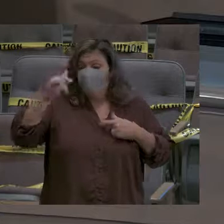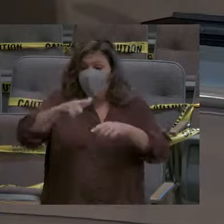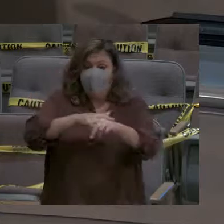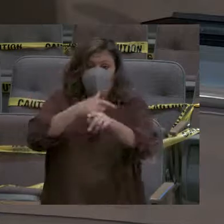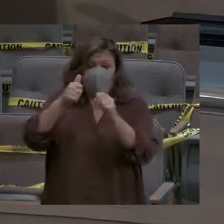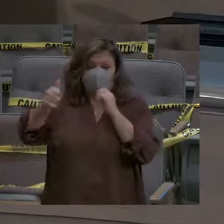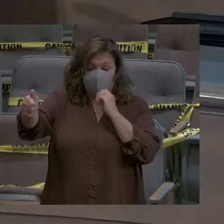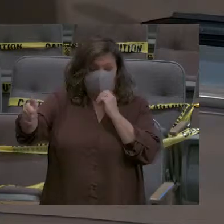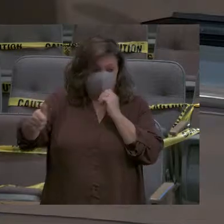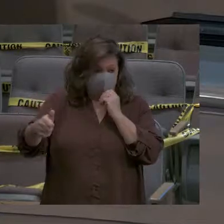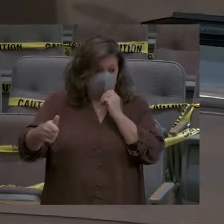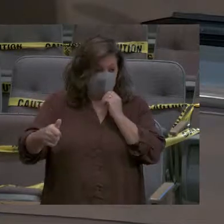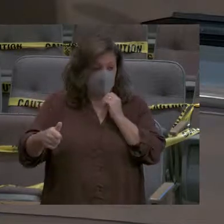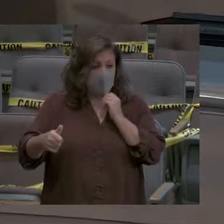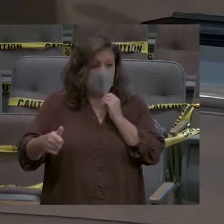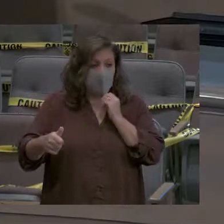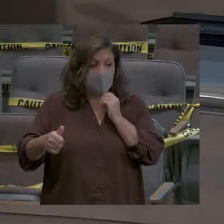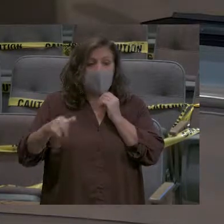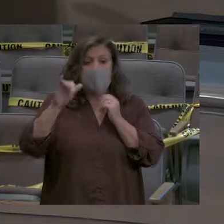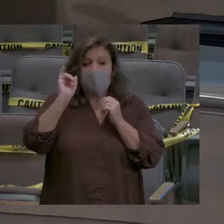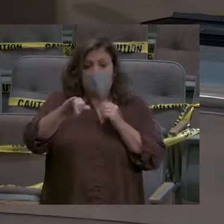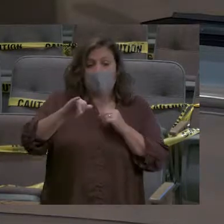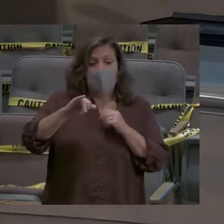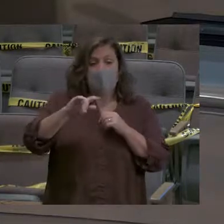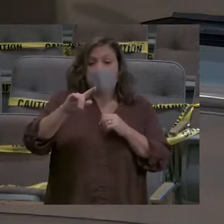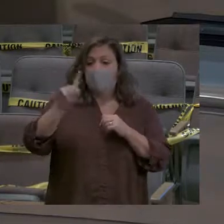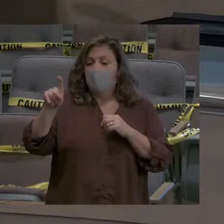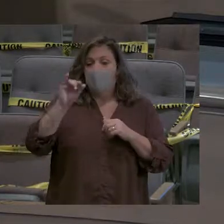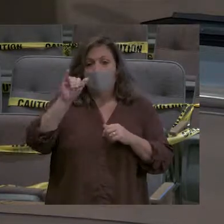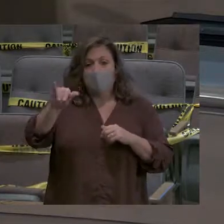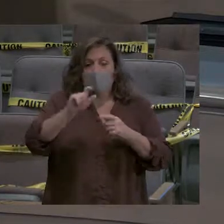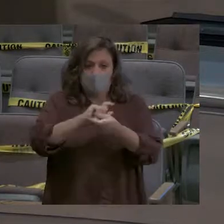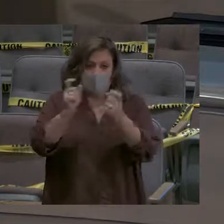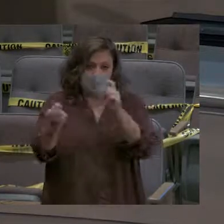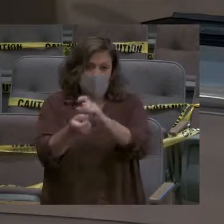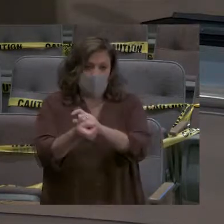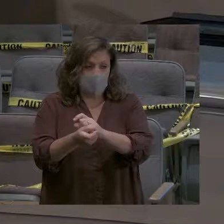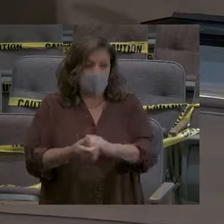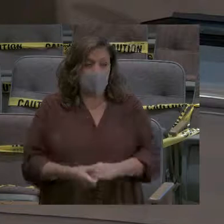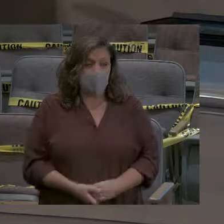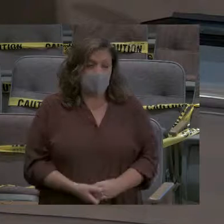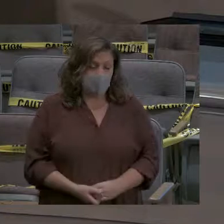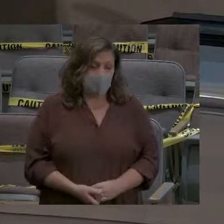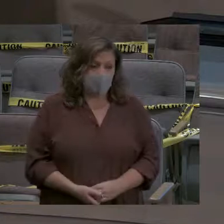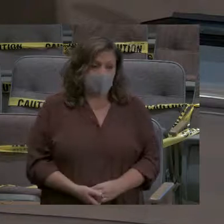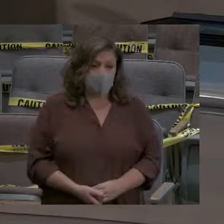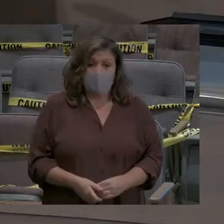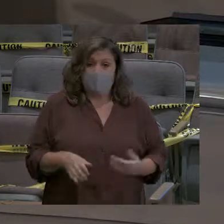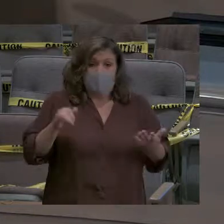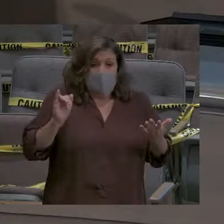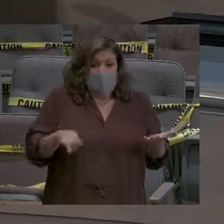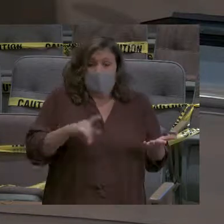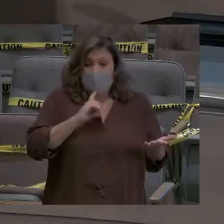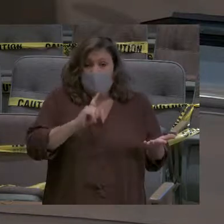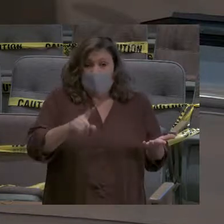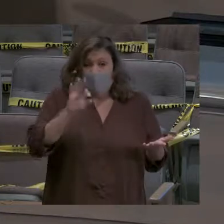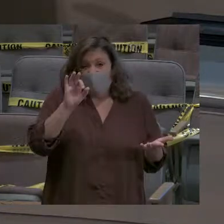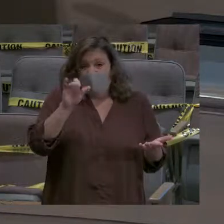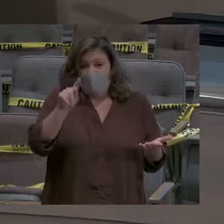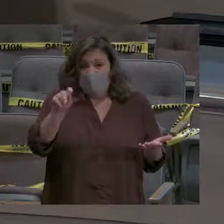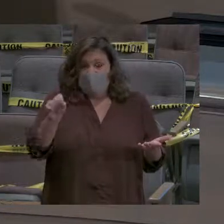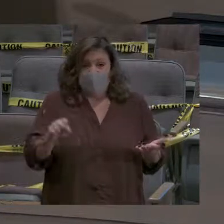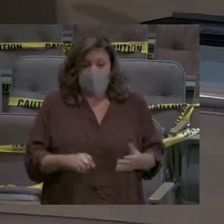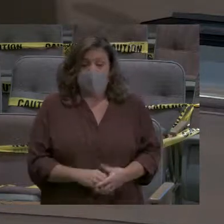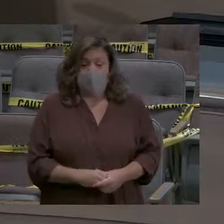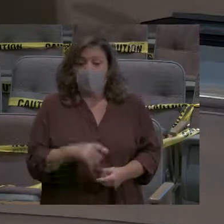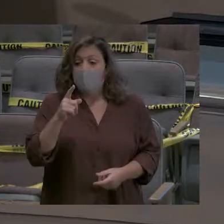time is forever changed. That's just a fact of the matter. If you go online,